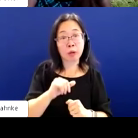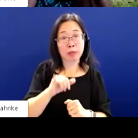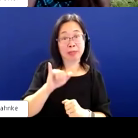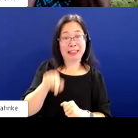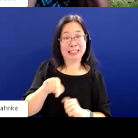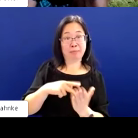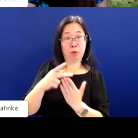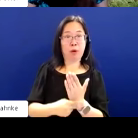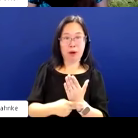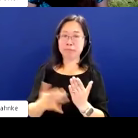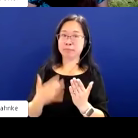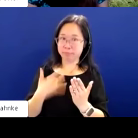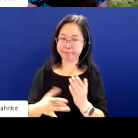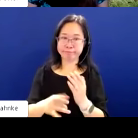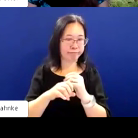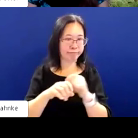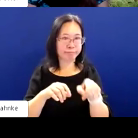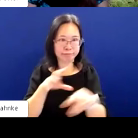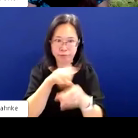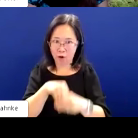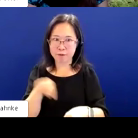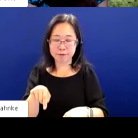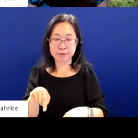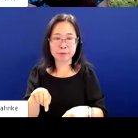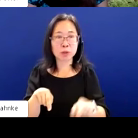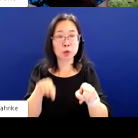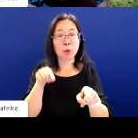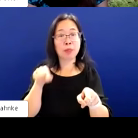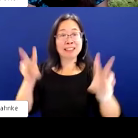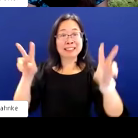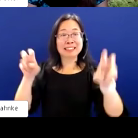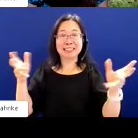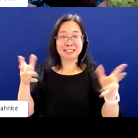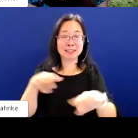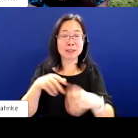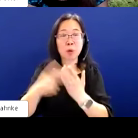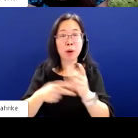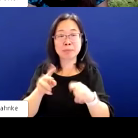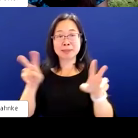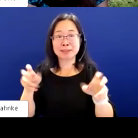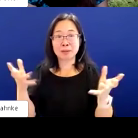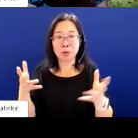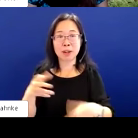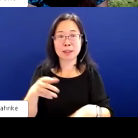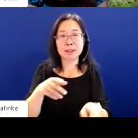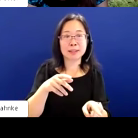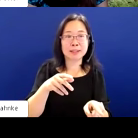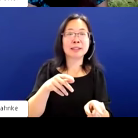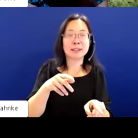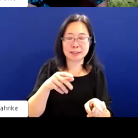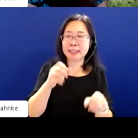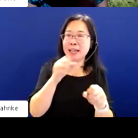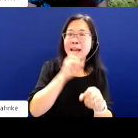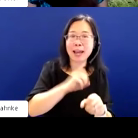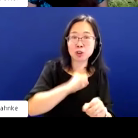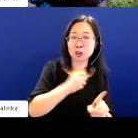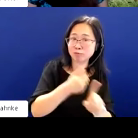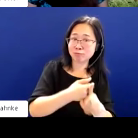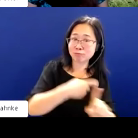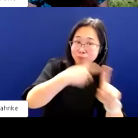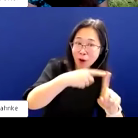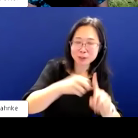get at what is the subtitle of our program, which is aging. Is it the worst of times or the best of times? So